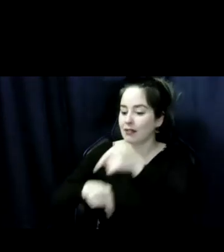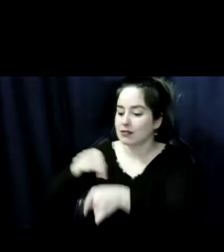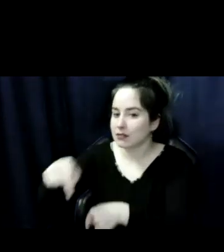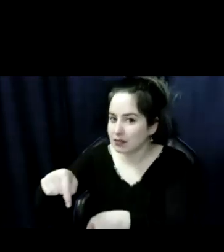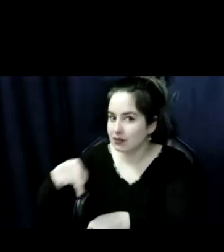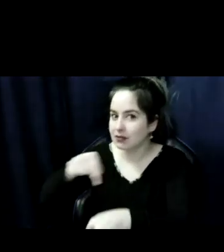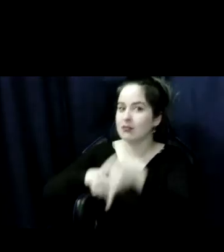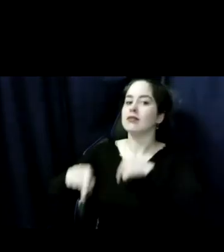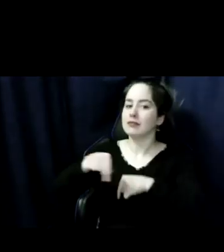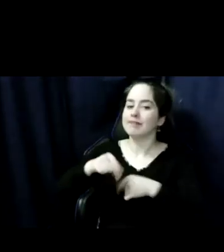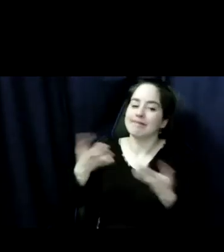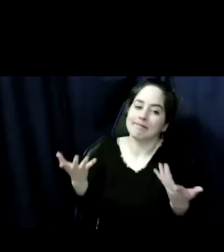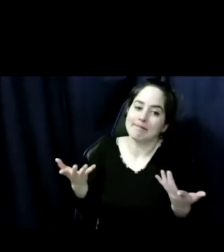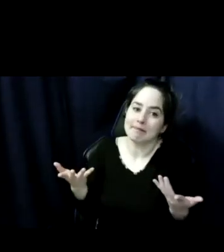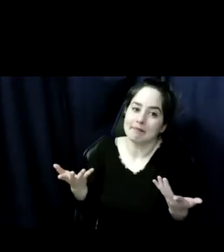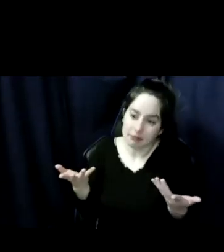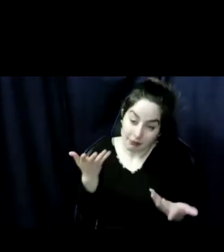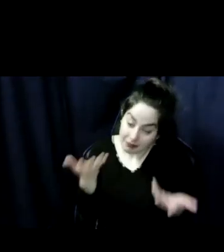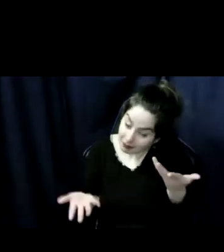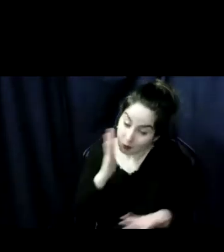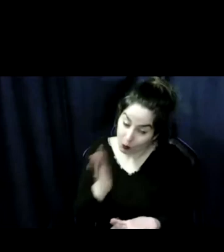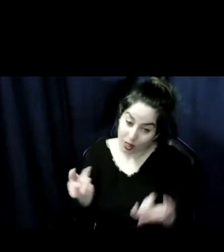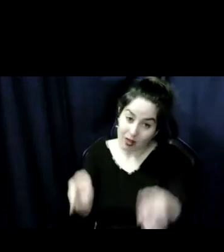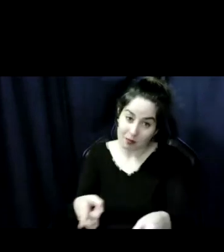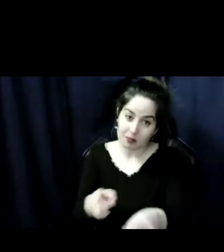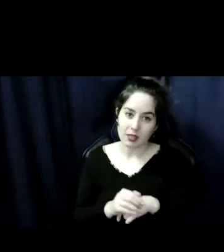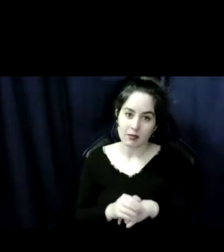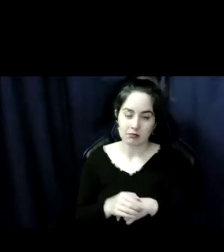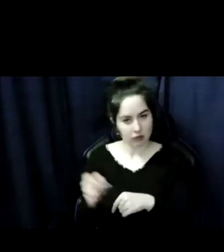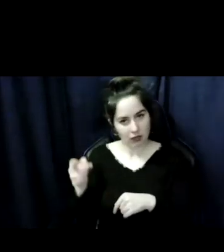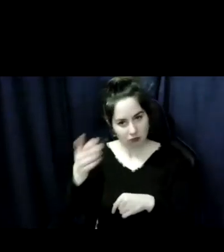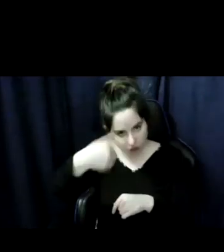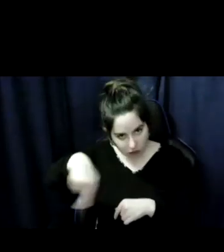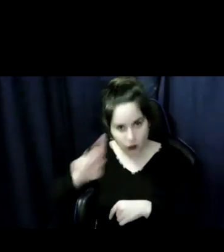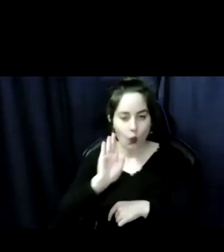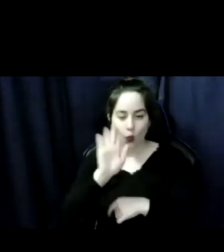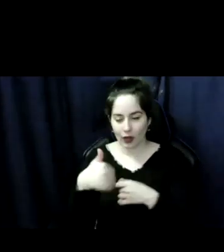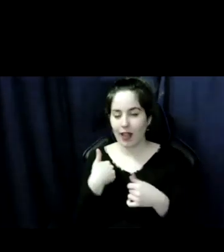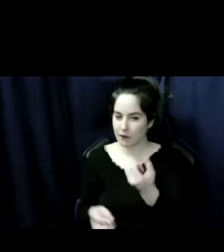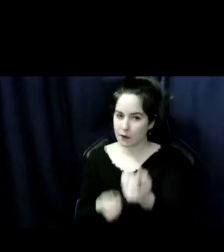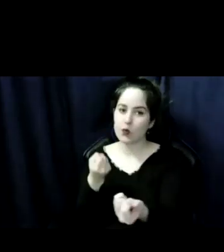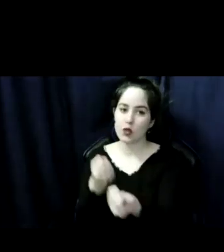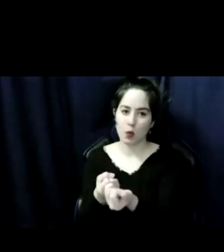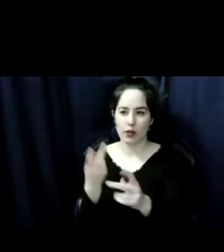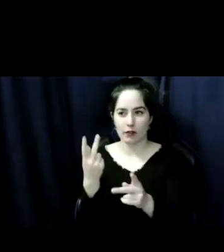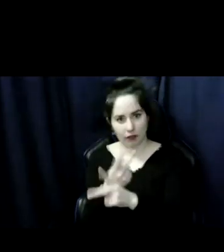terms of like, yeah, you know, sort of figuring out those logistics of